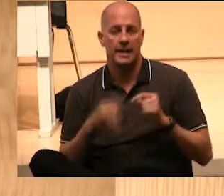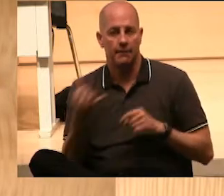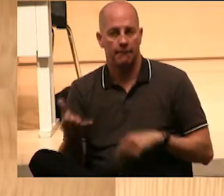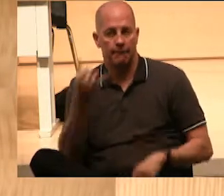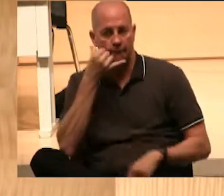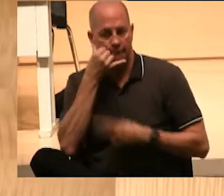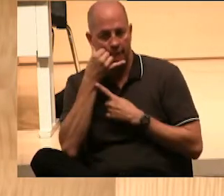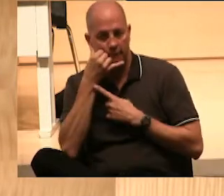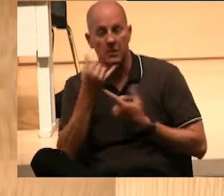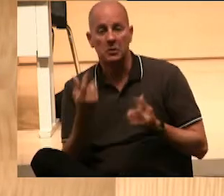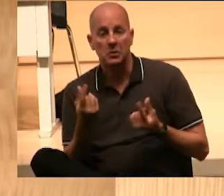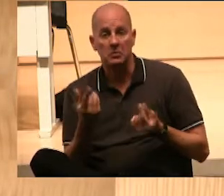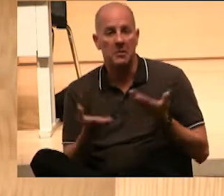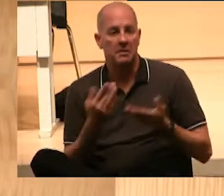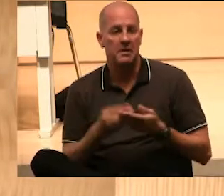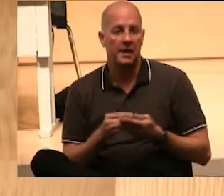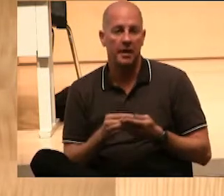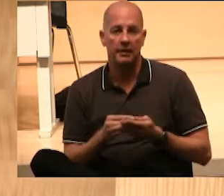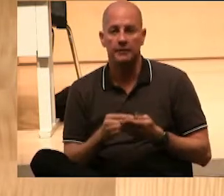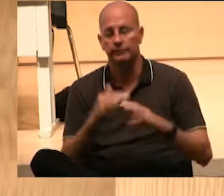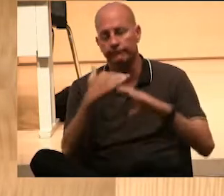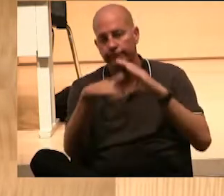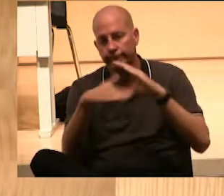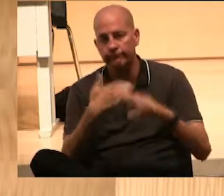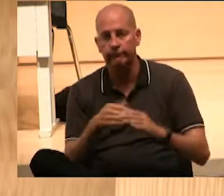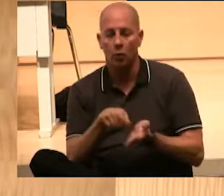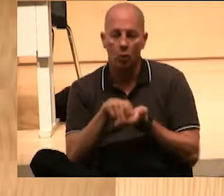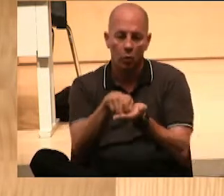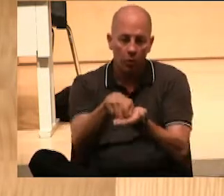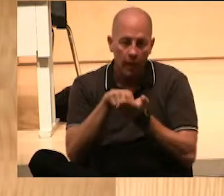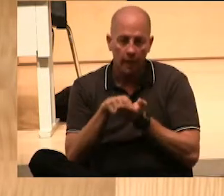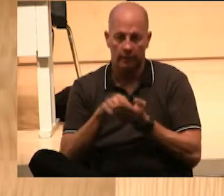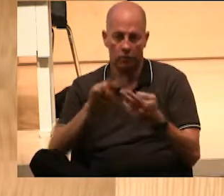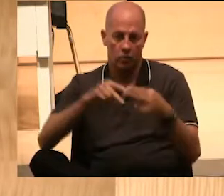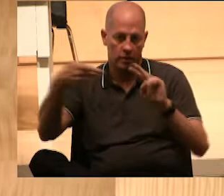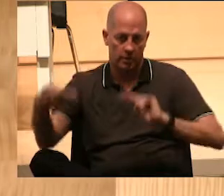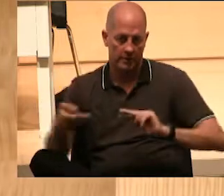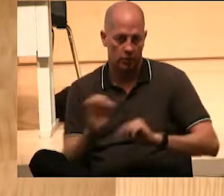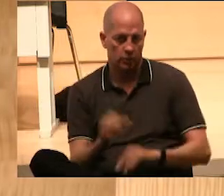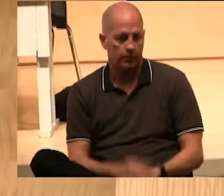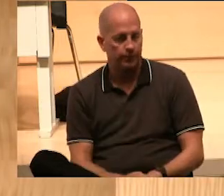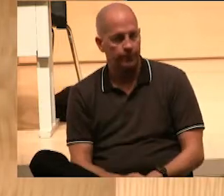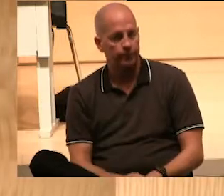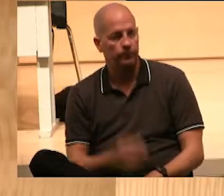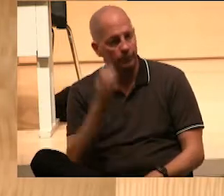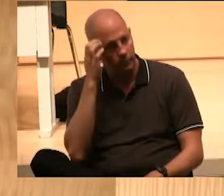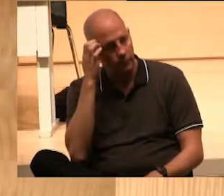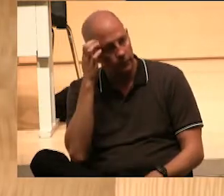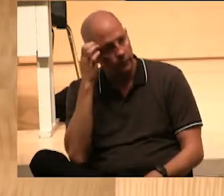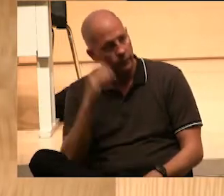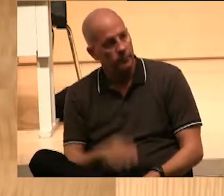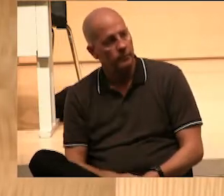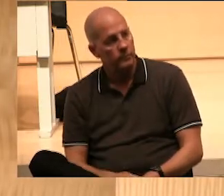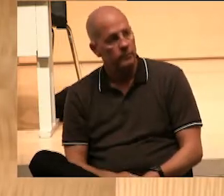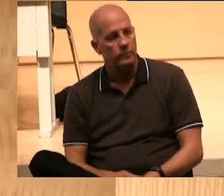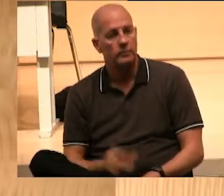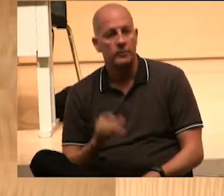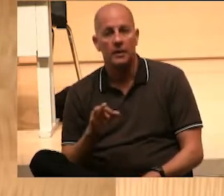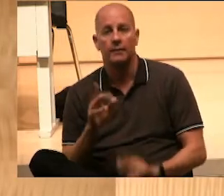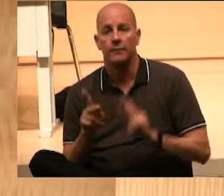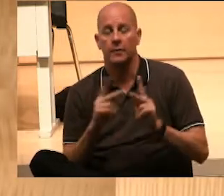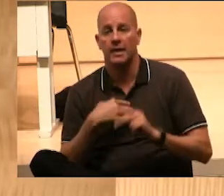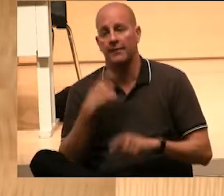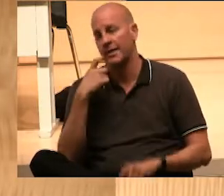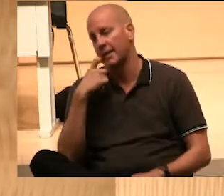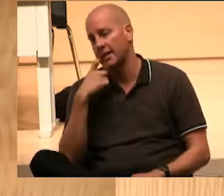able to communicate only in writing, or the opposite if that's easier. As was already mentioned earlier, holding off on eviction until people actually